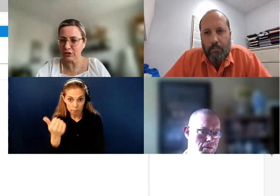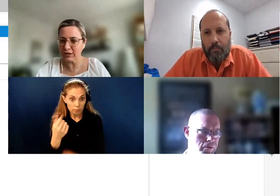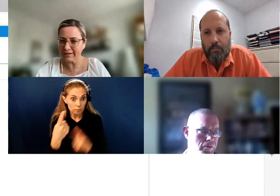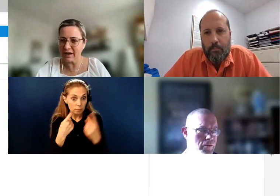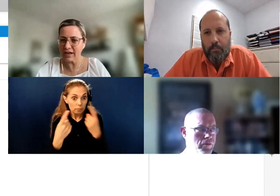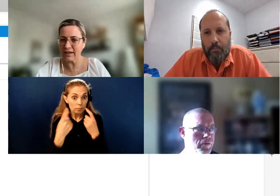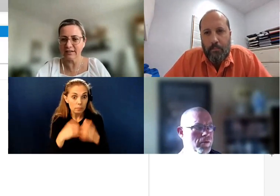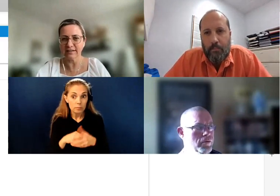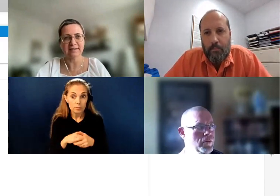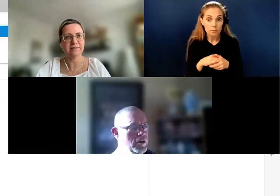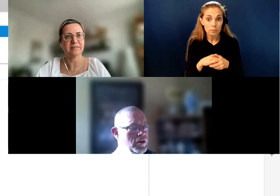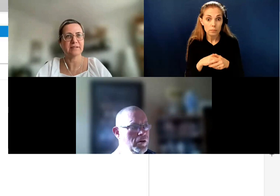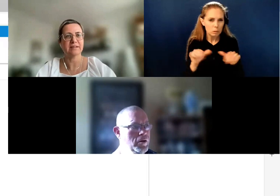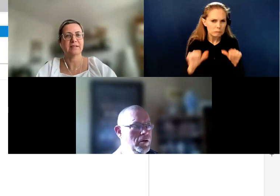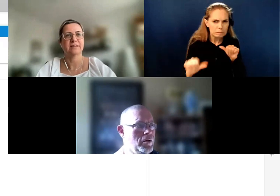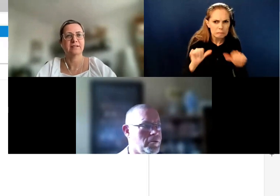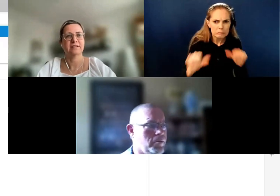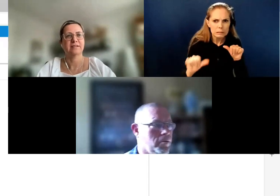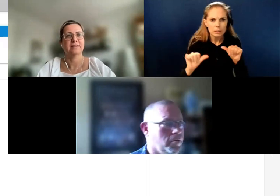should clarify?